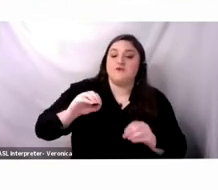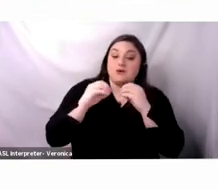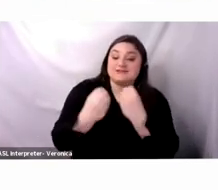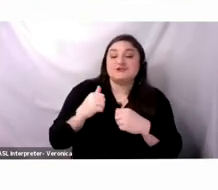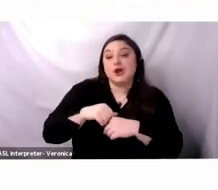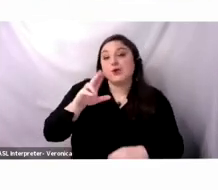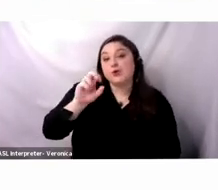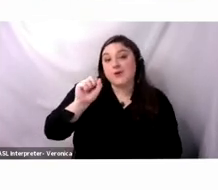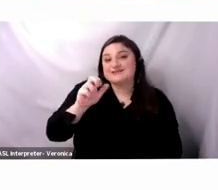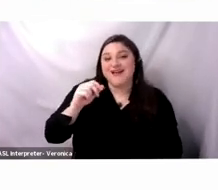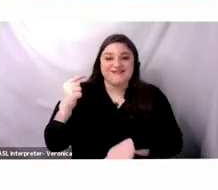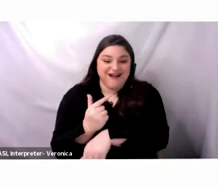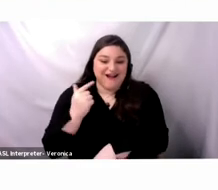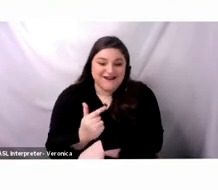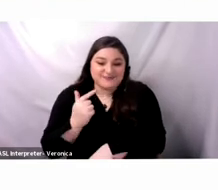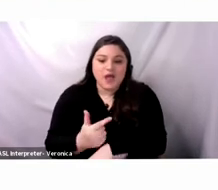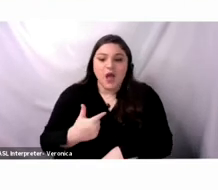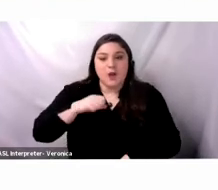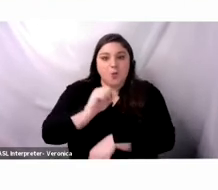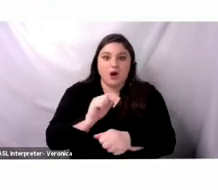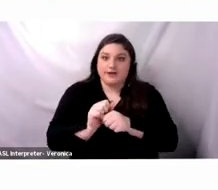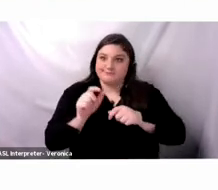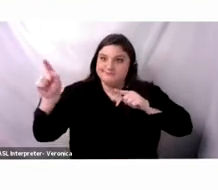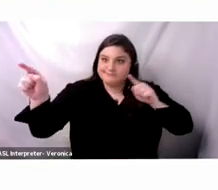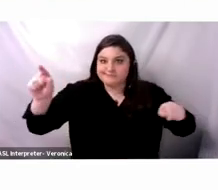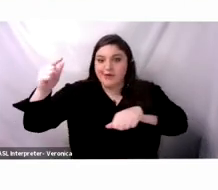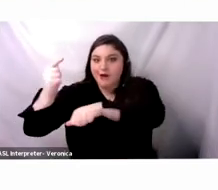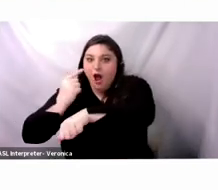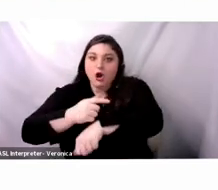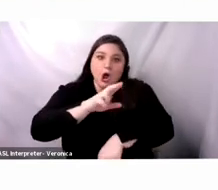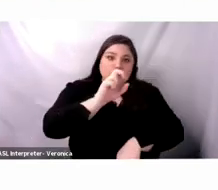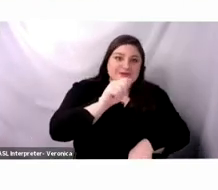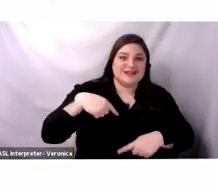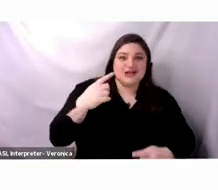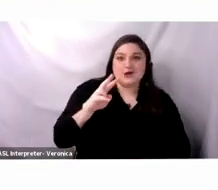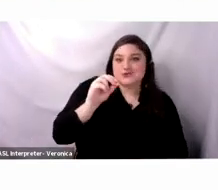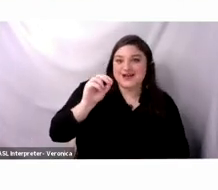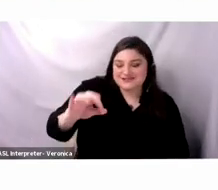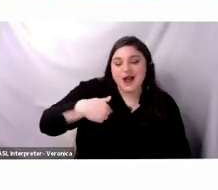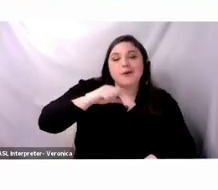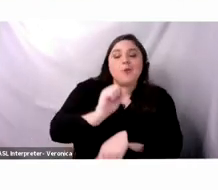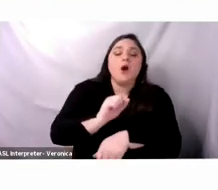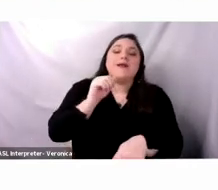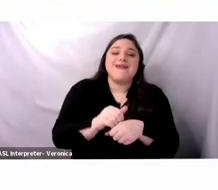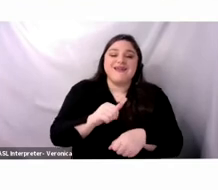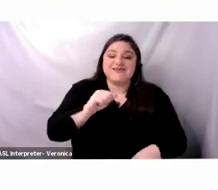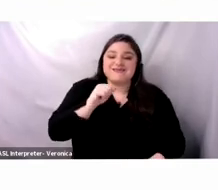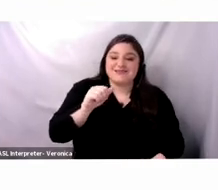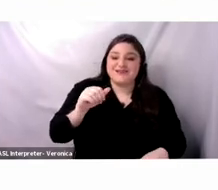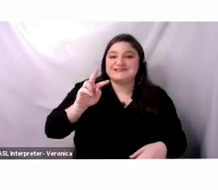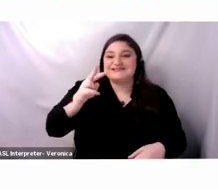since 2009 and working in solidarity with the Consumanzo secondhand clothing market in Accra, Ghana since